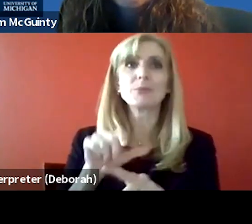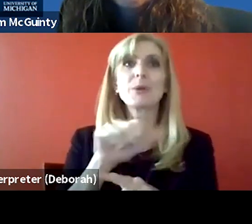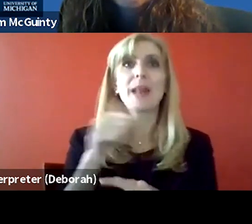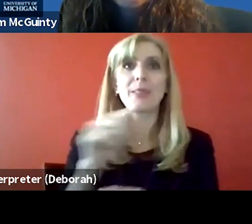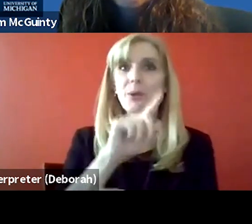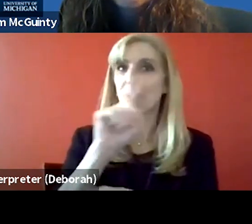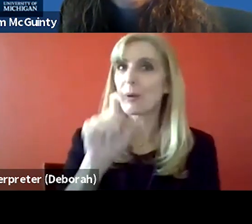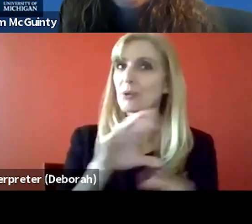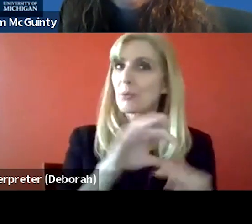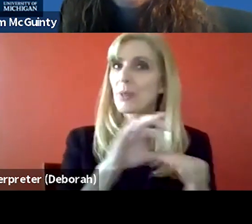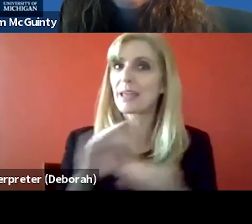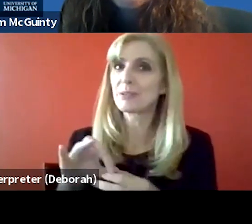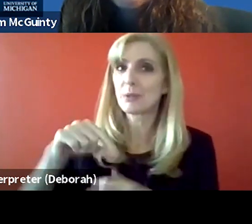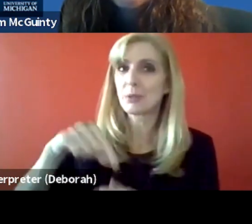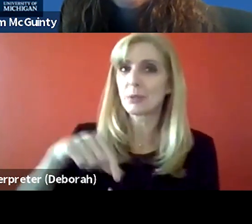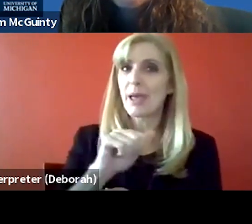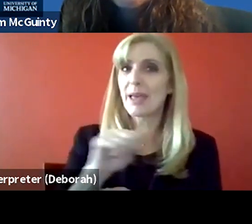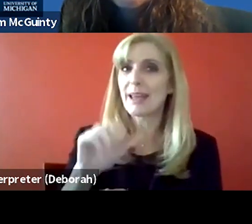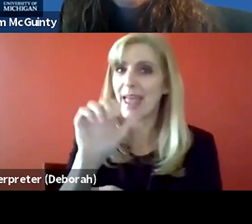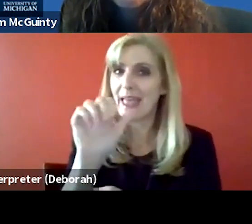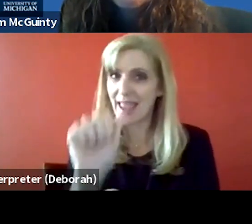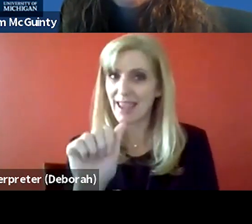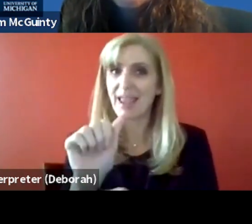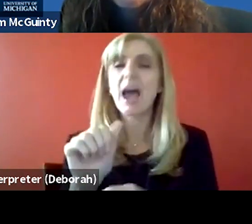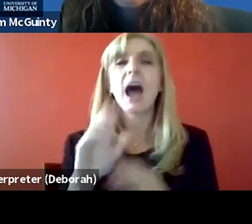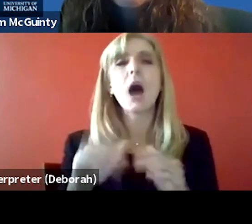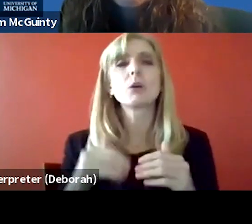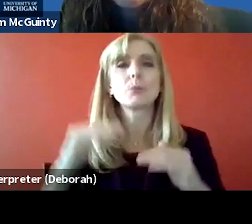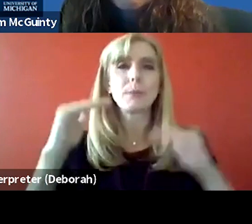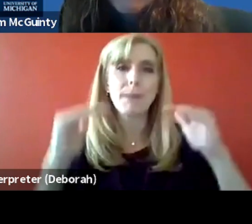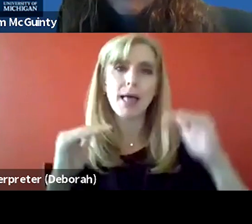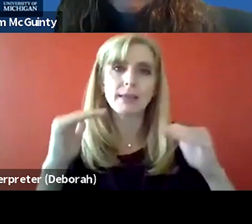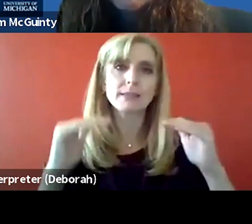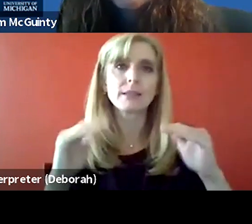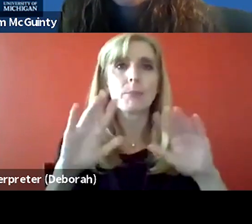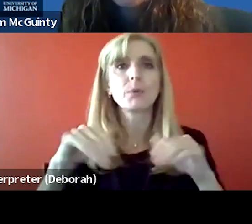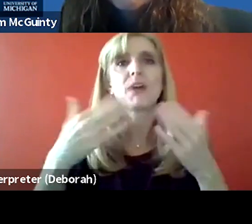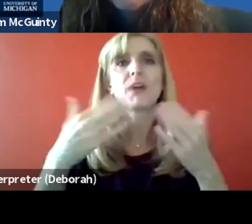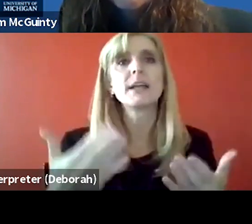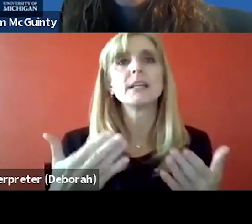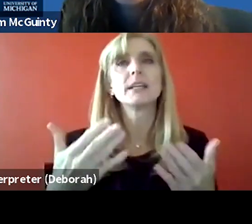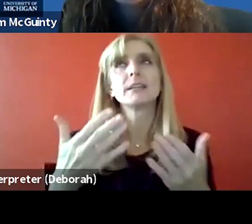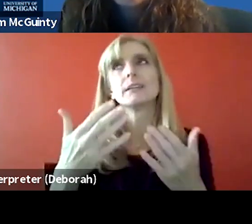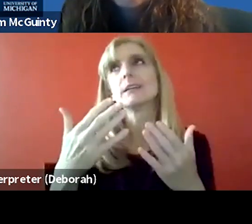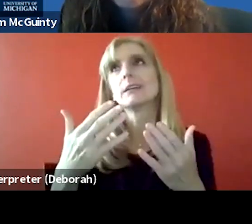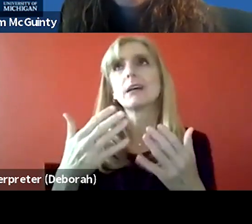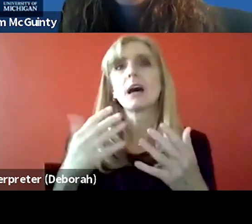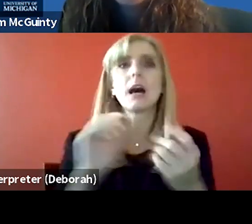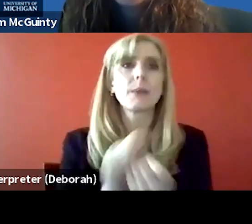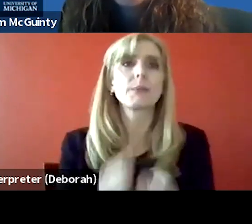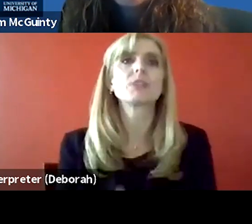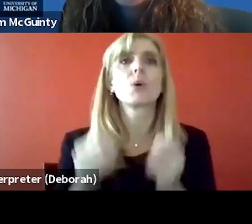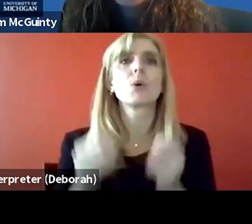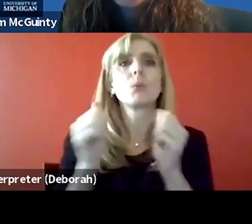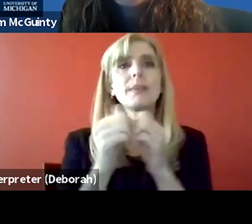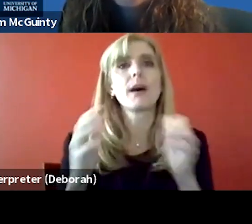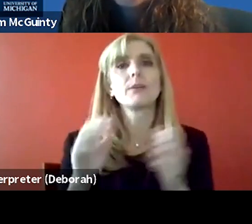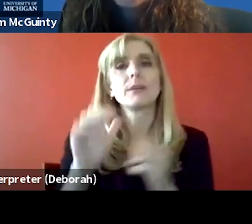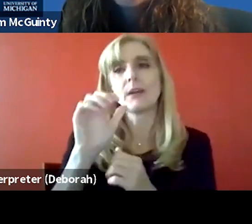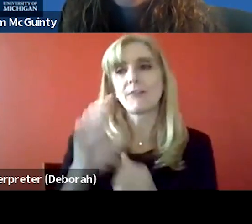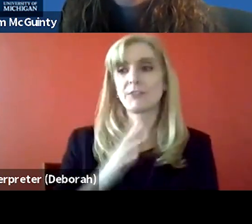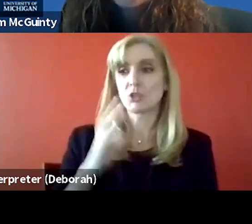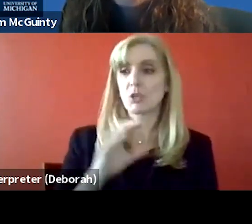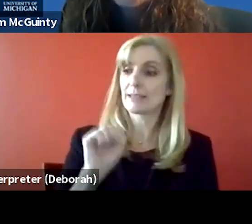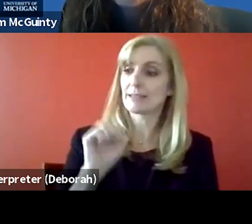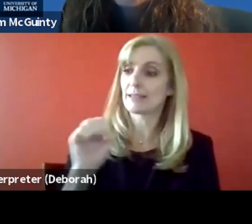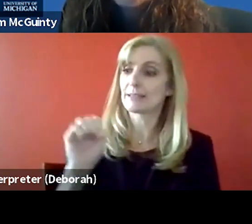Q&A, which was how can we balance providing accommodations without official SSD notification? And I would